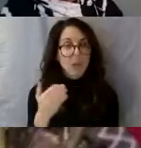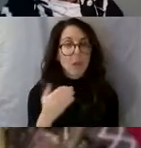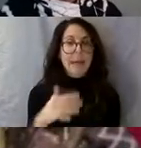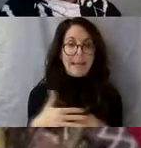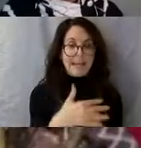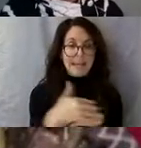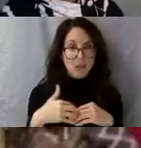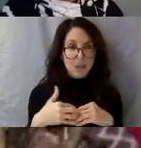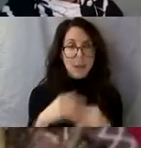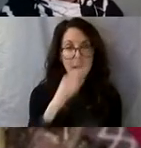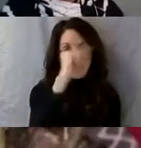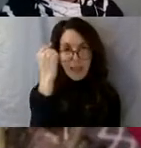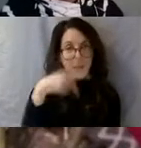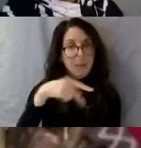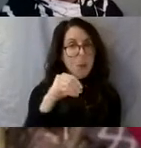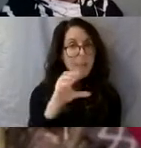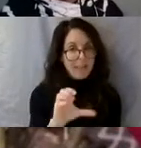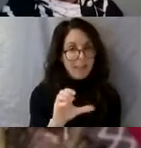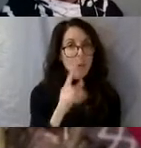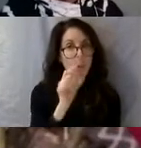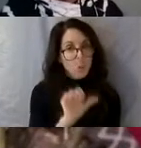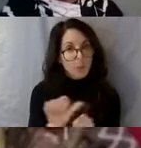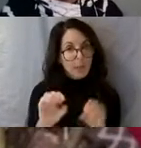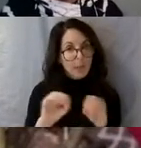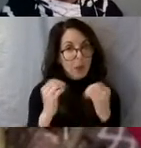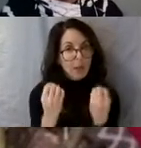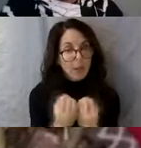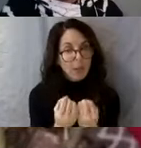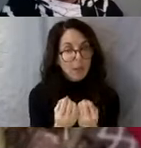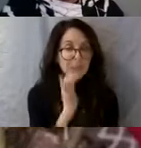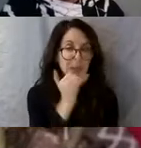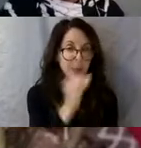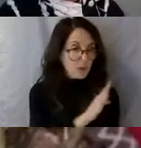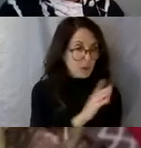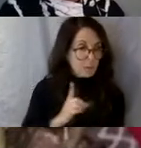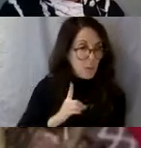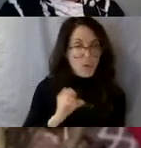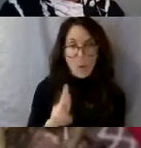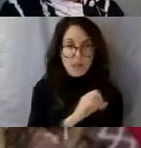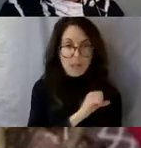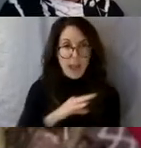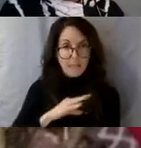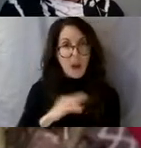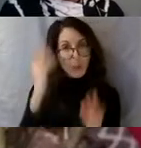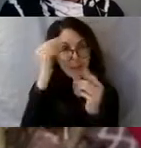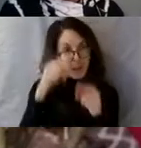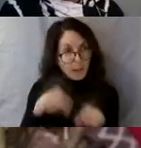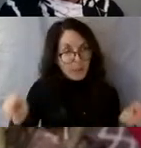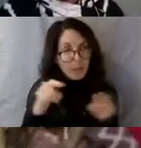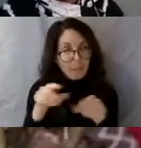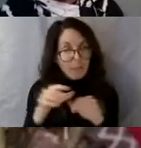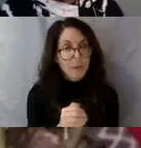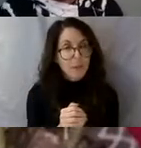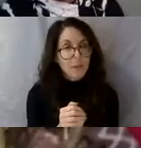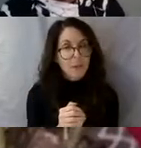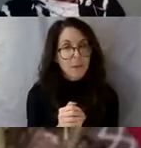color that we may have in our organizations, either on board or in our staff? Are we really thinking about